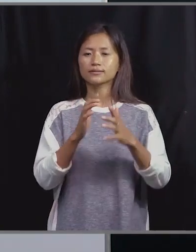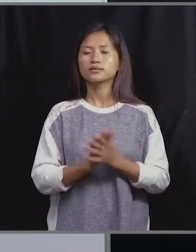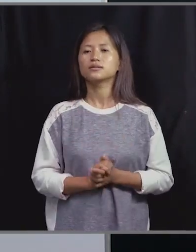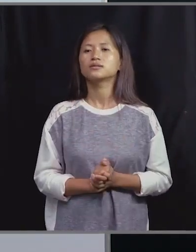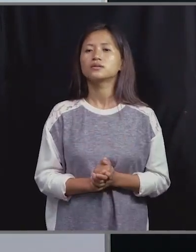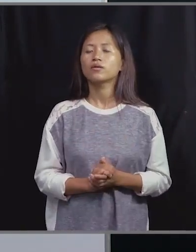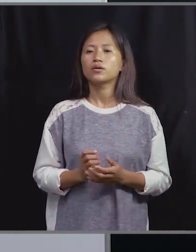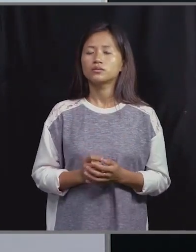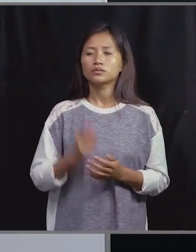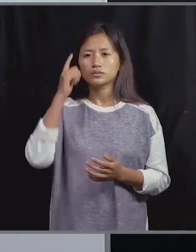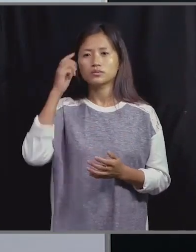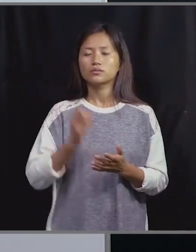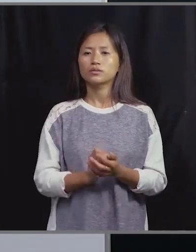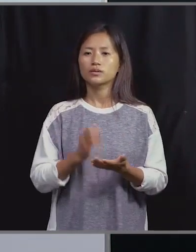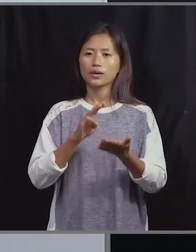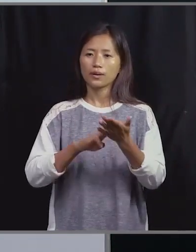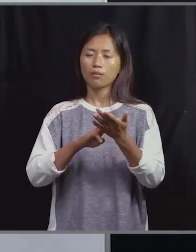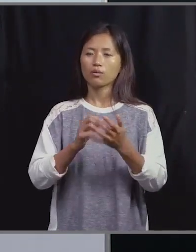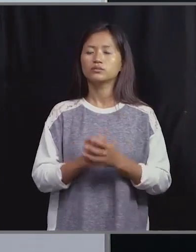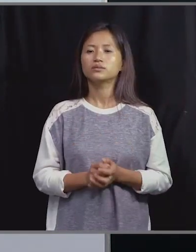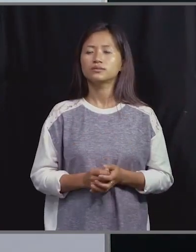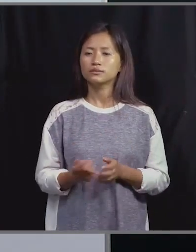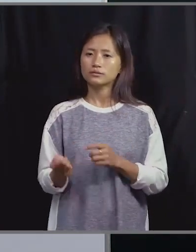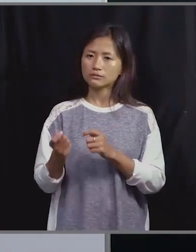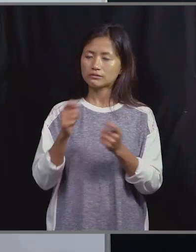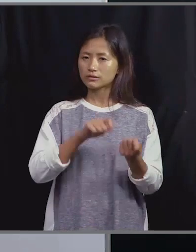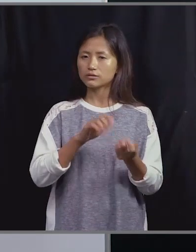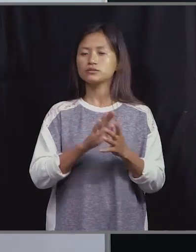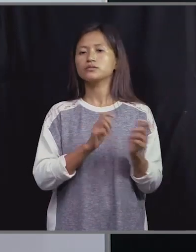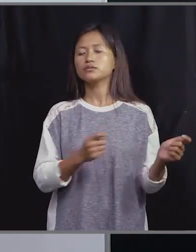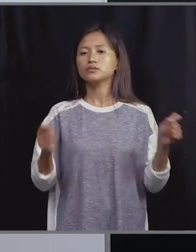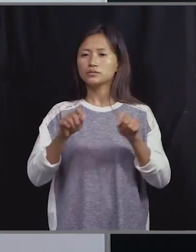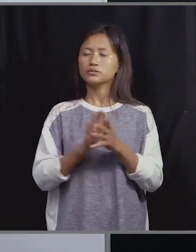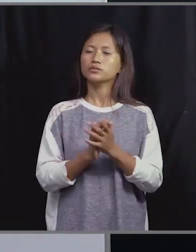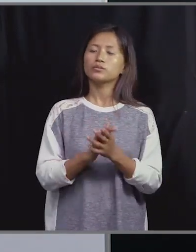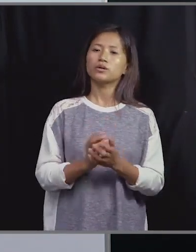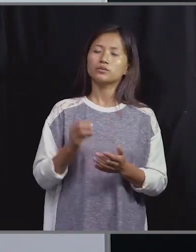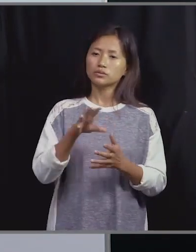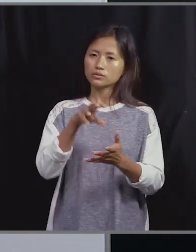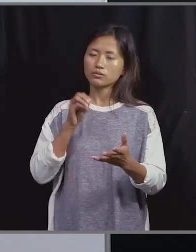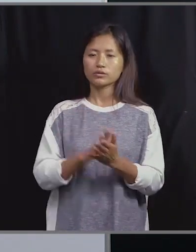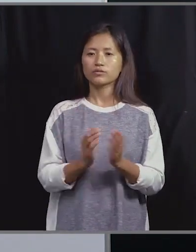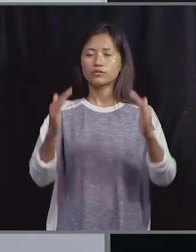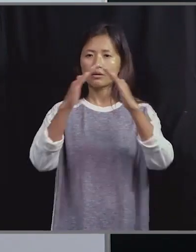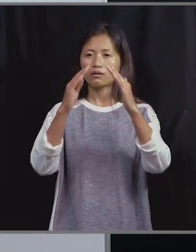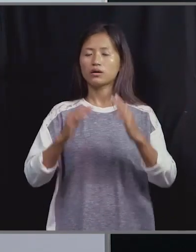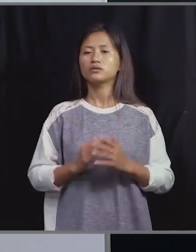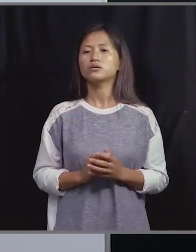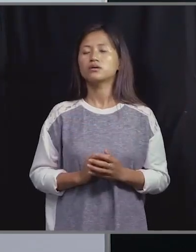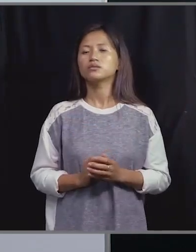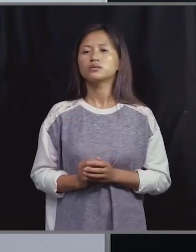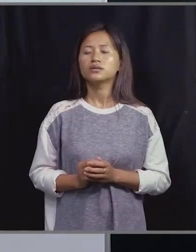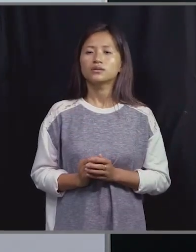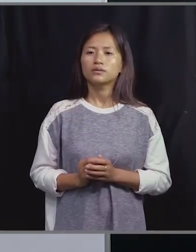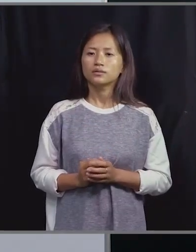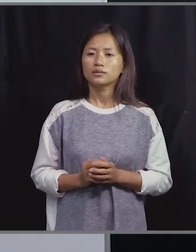debt to the Marwari, and in return, the Marwari took over his house. When the Marwari took over his